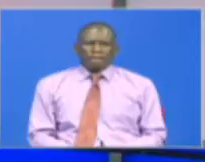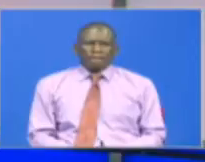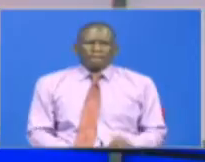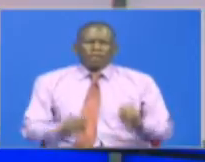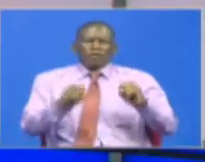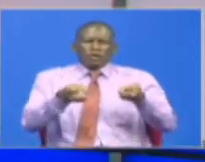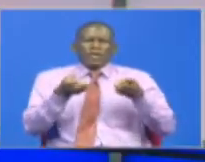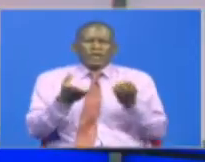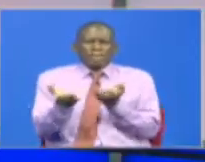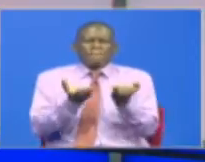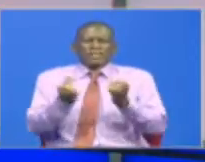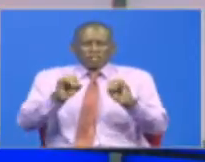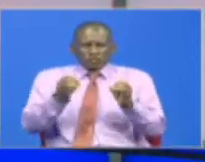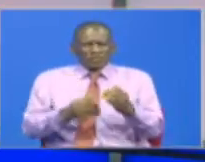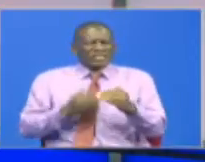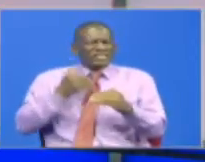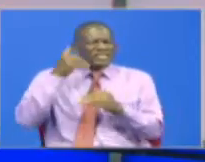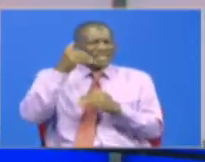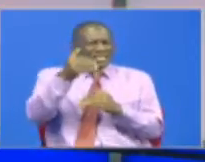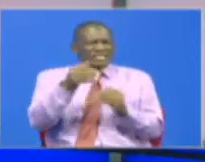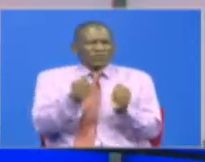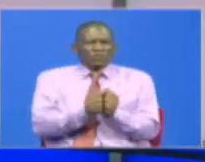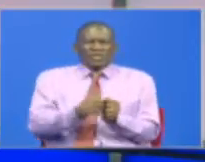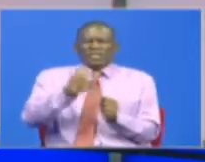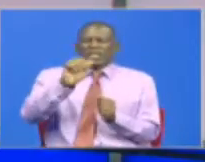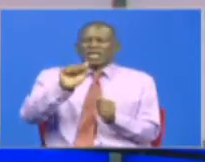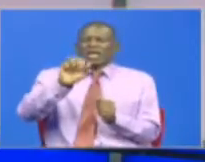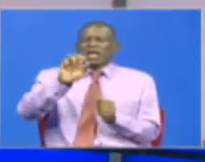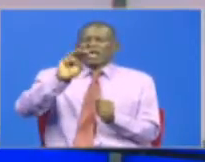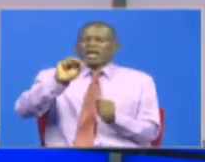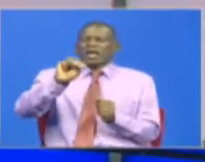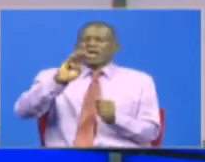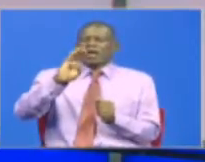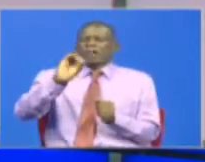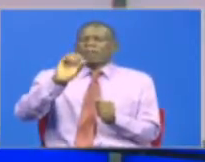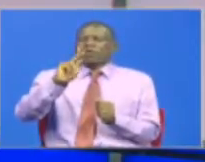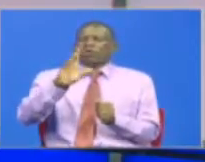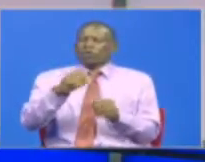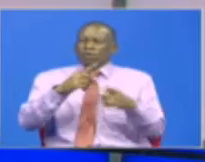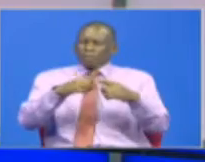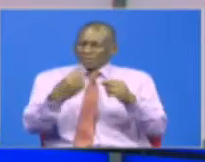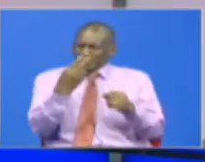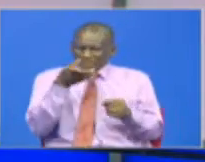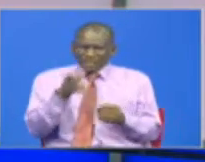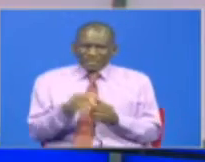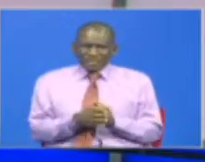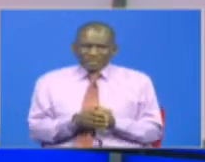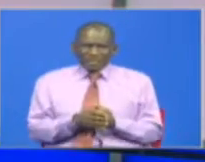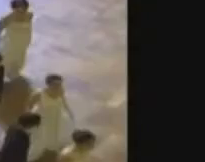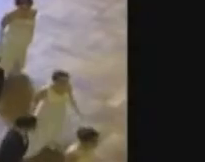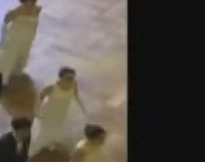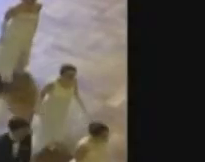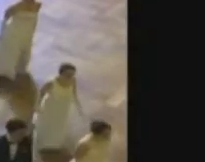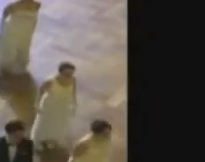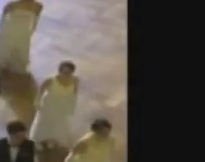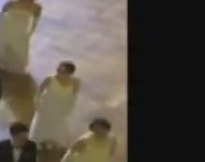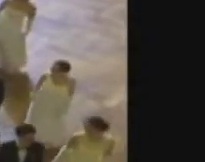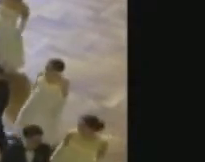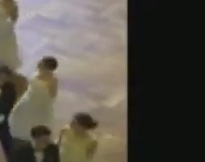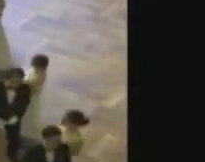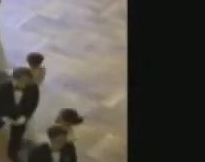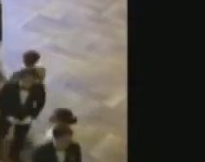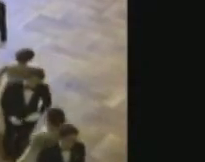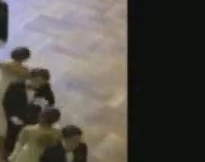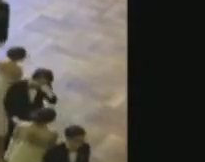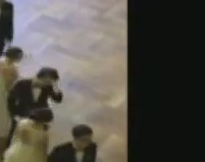Well, the business news is coming up next with Julian Zamboko, but check this out, the highlight of Vienna's annual